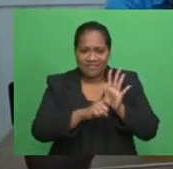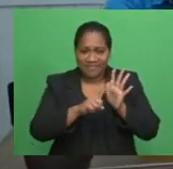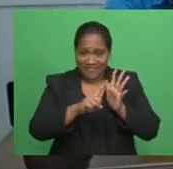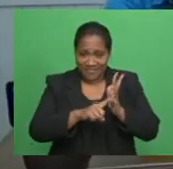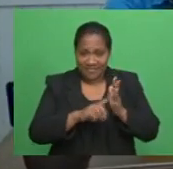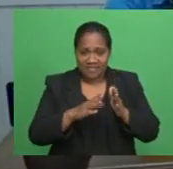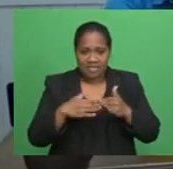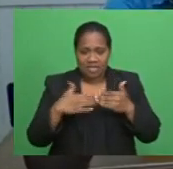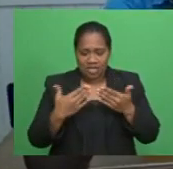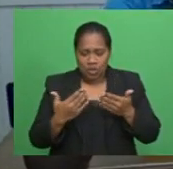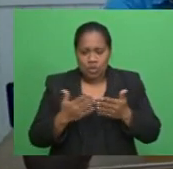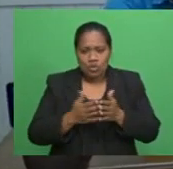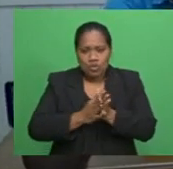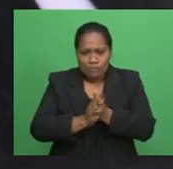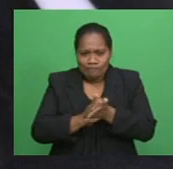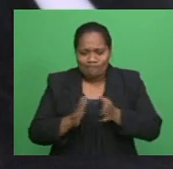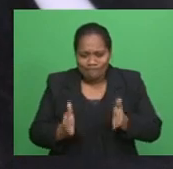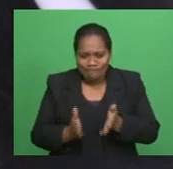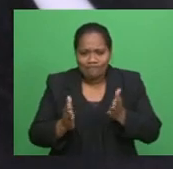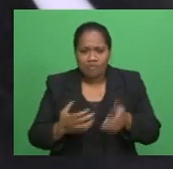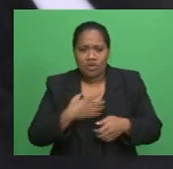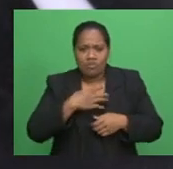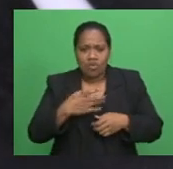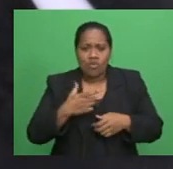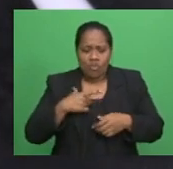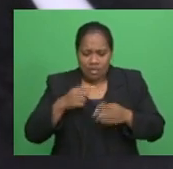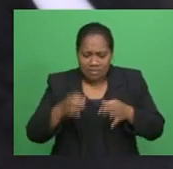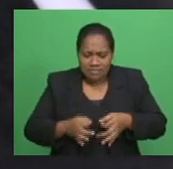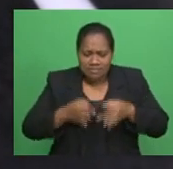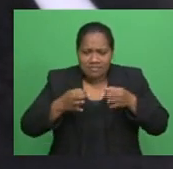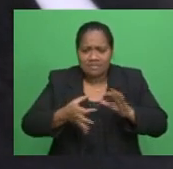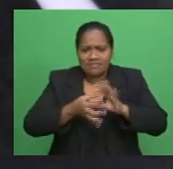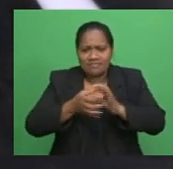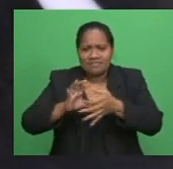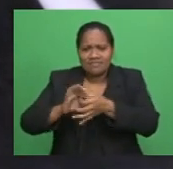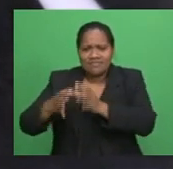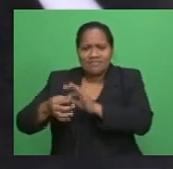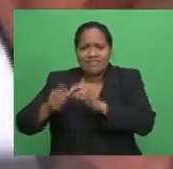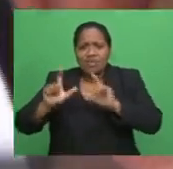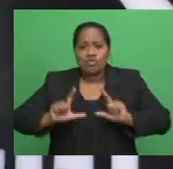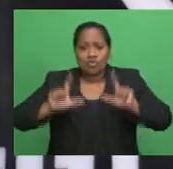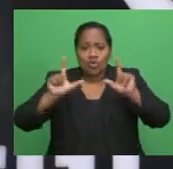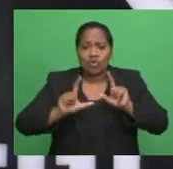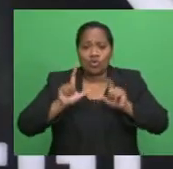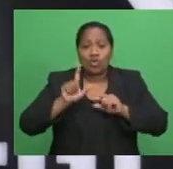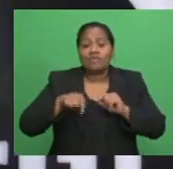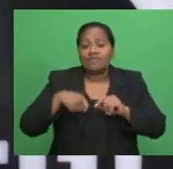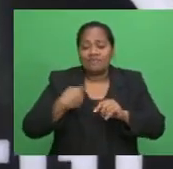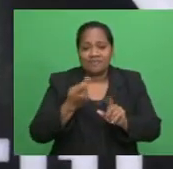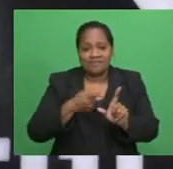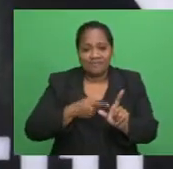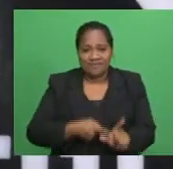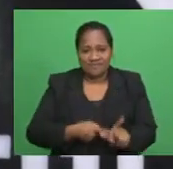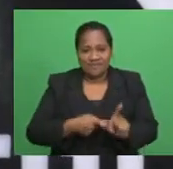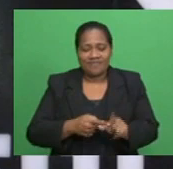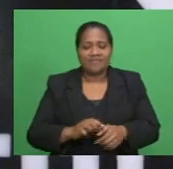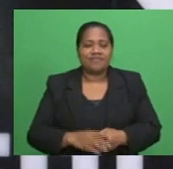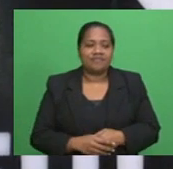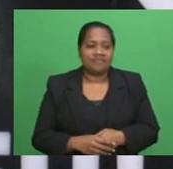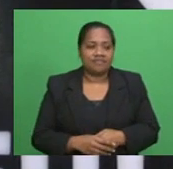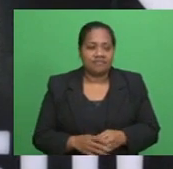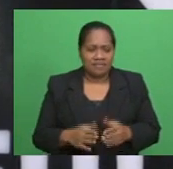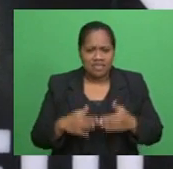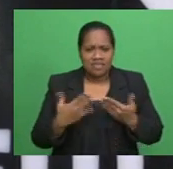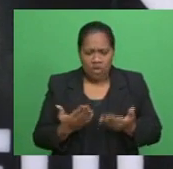lot more in preparation for the postponed Olympic Games in Tokyo next year. There's a reality of putting a group of